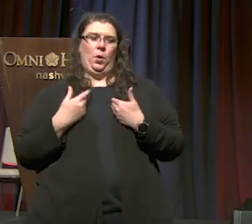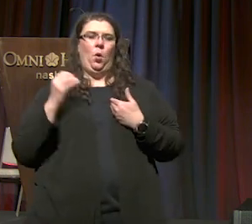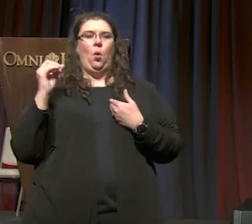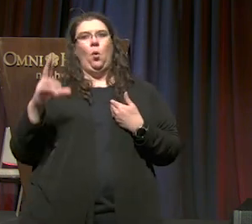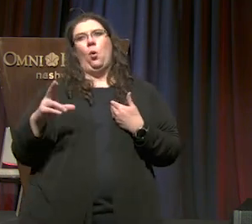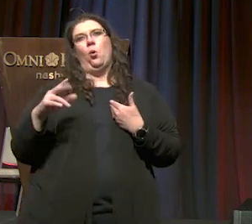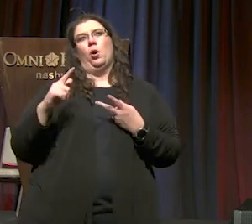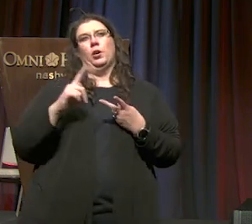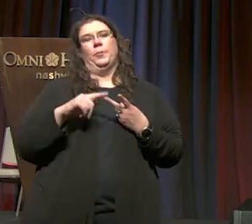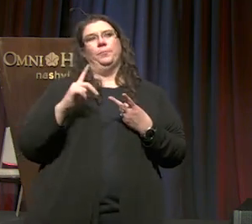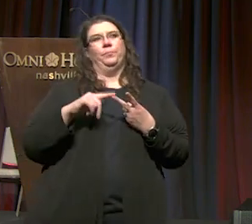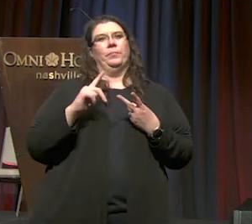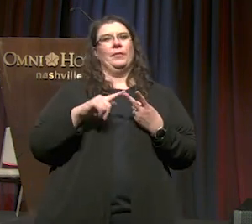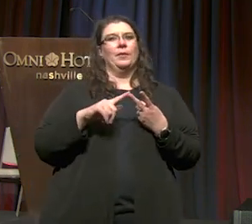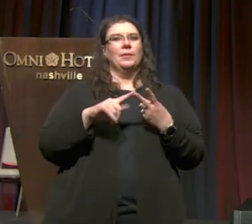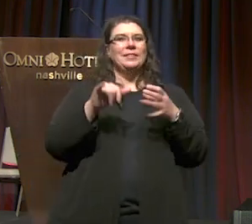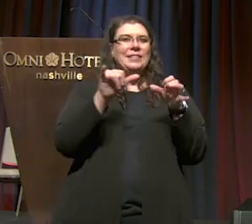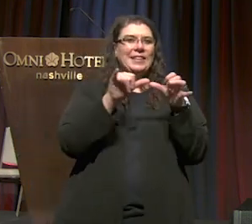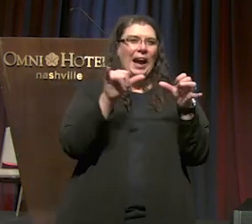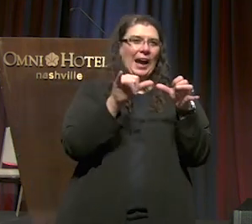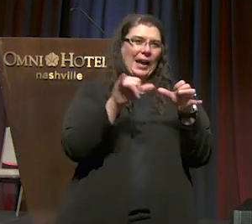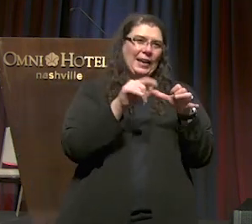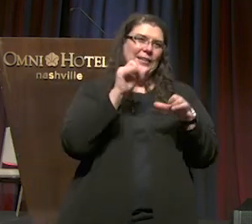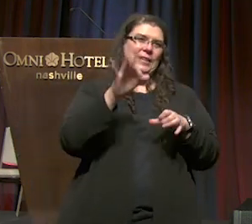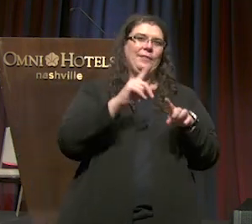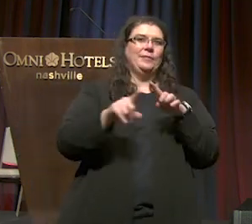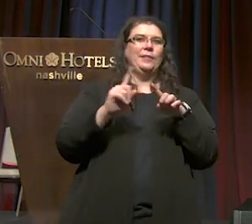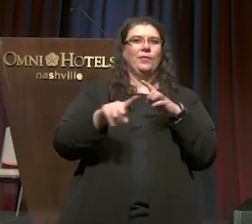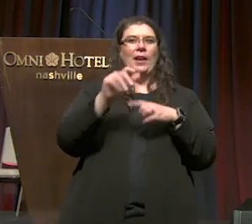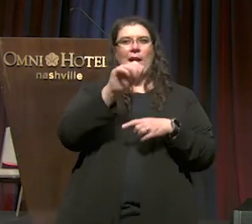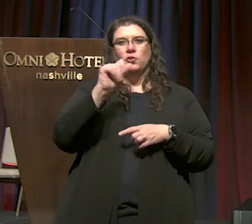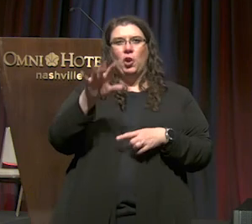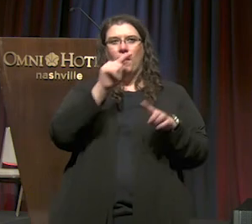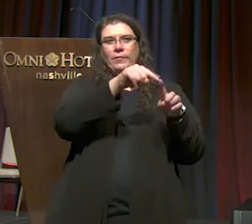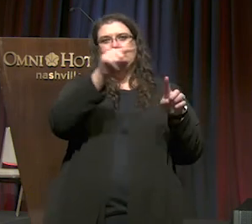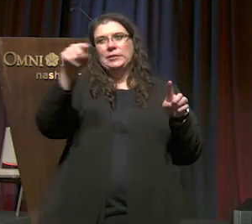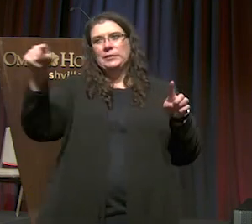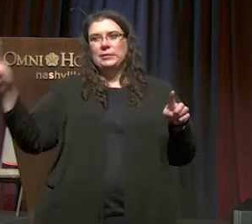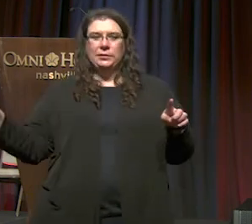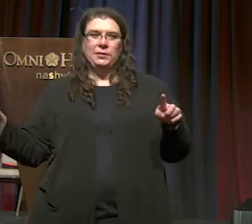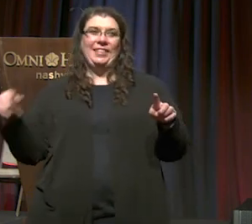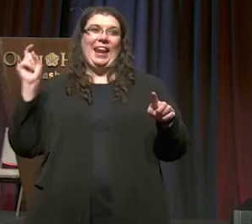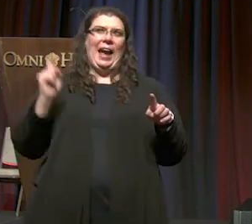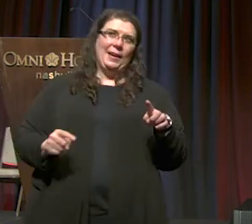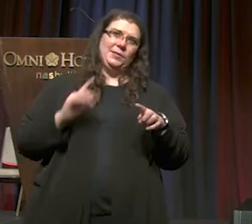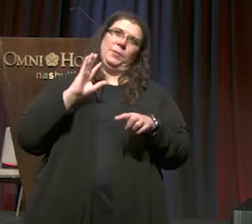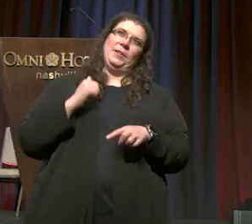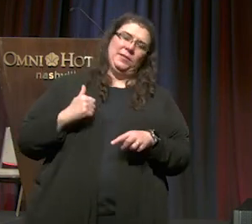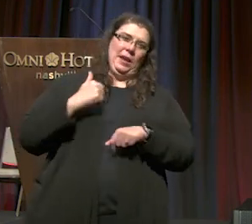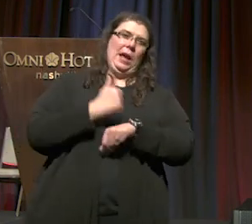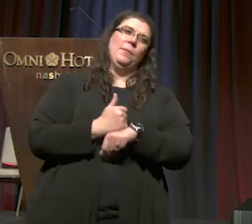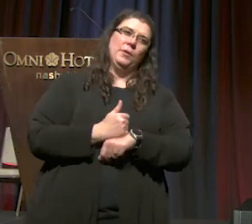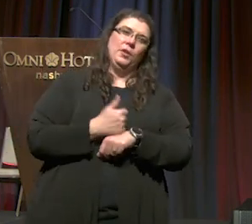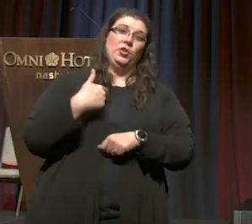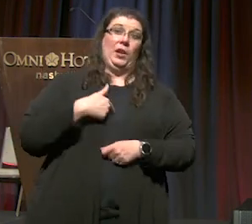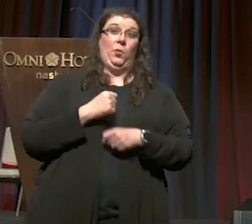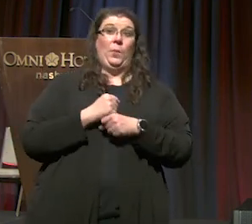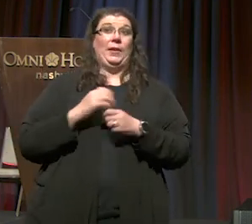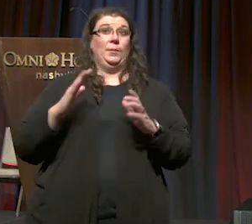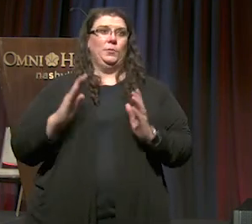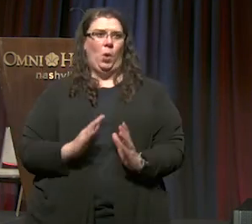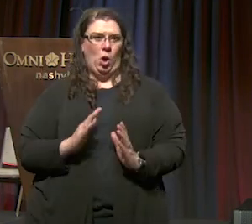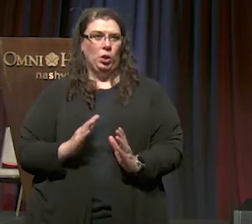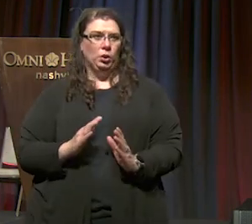or size of different annual conference bodies that has to be established. We make them smaller